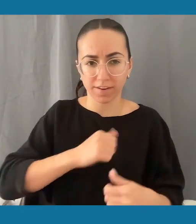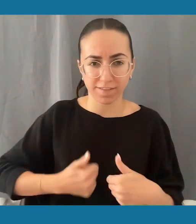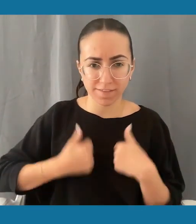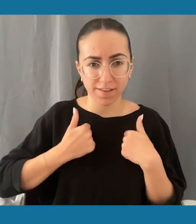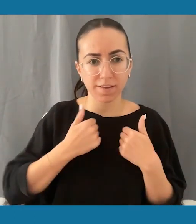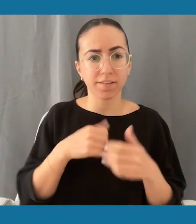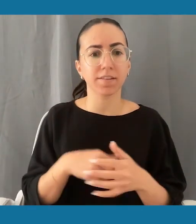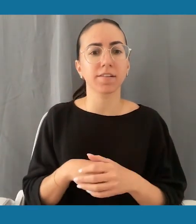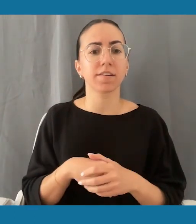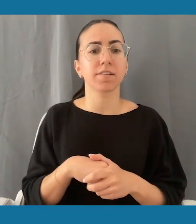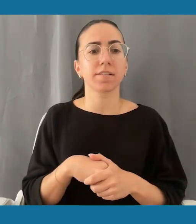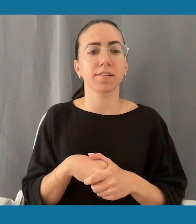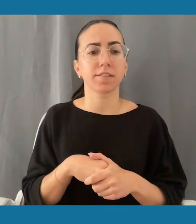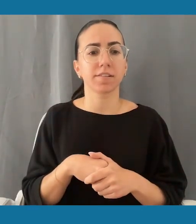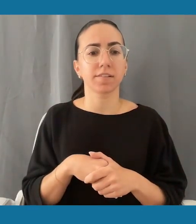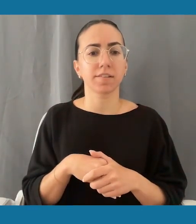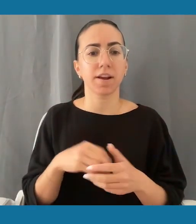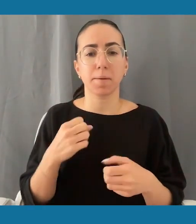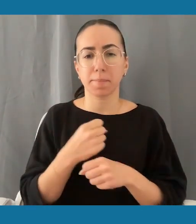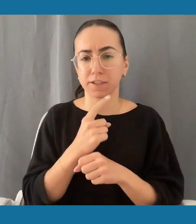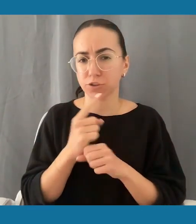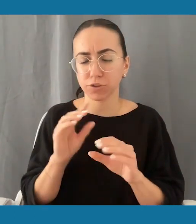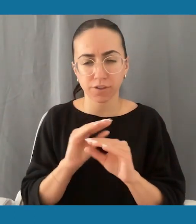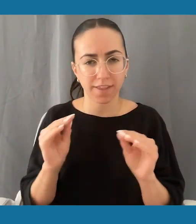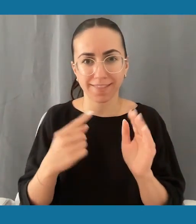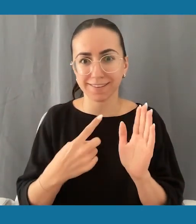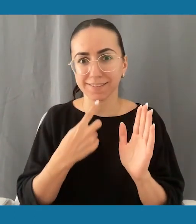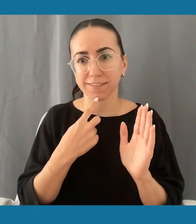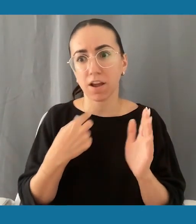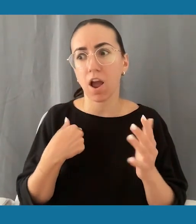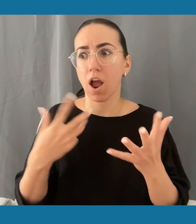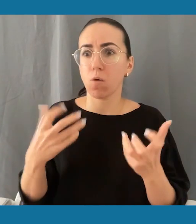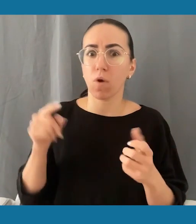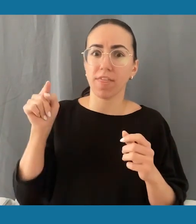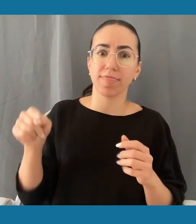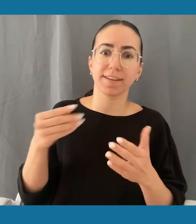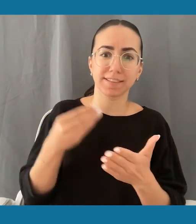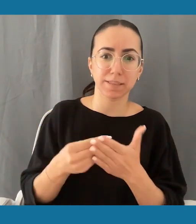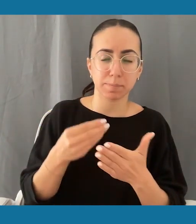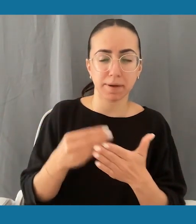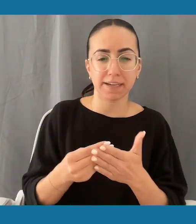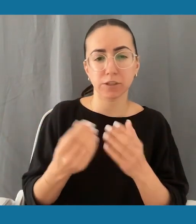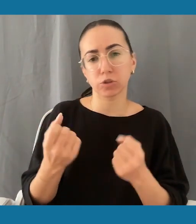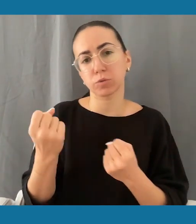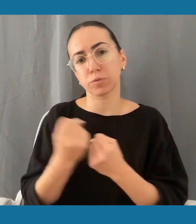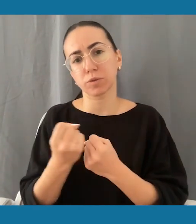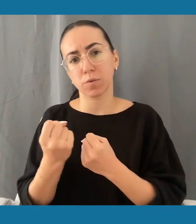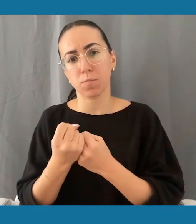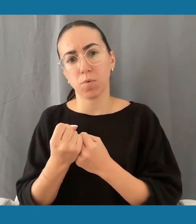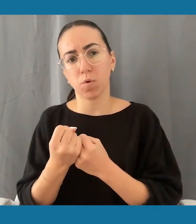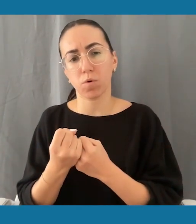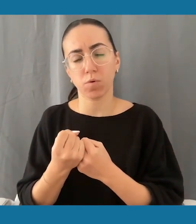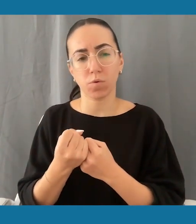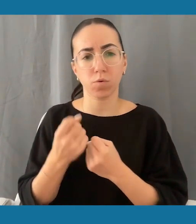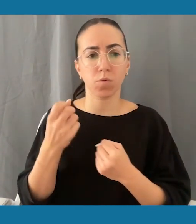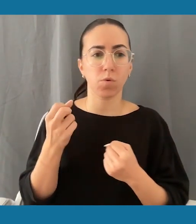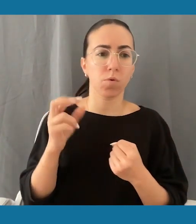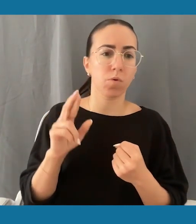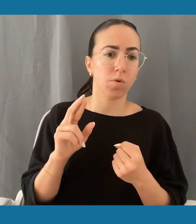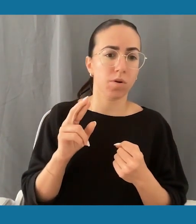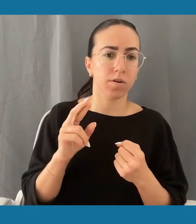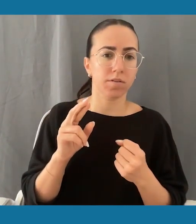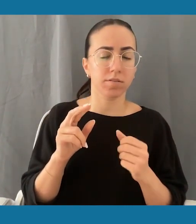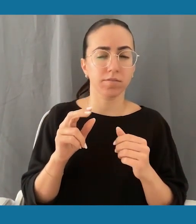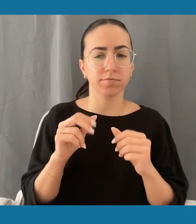no language in the trust that says something like, I want this money to support or maintain